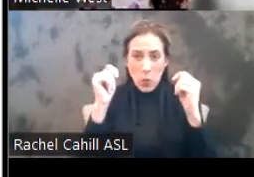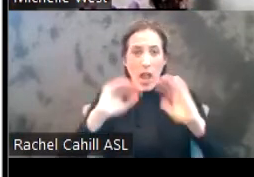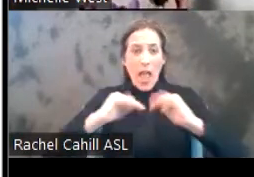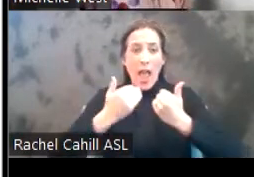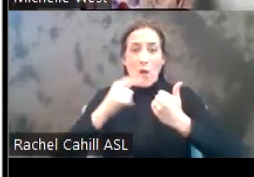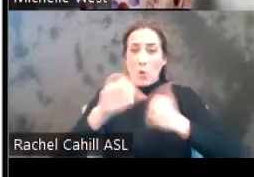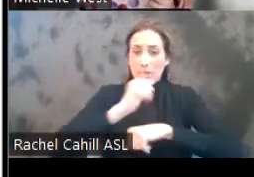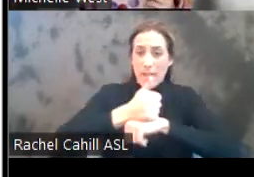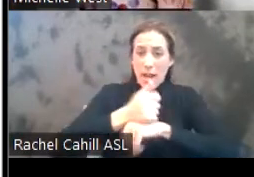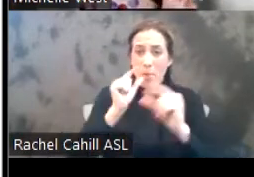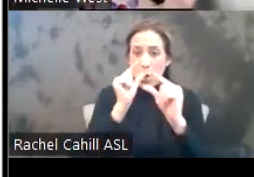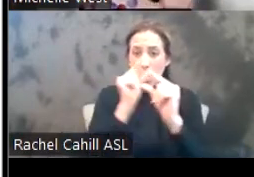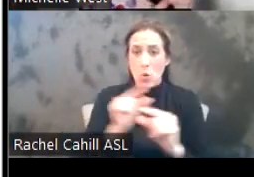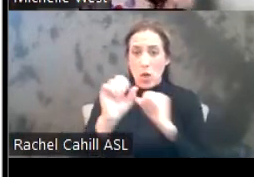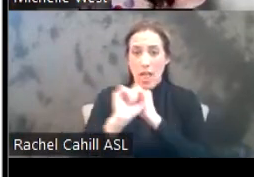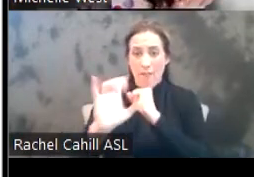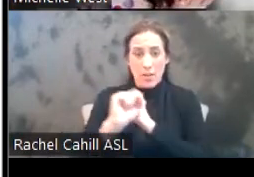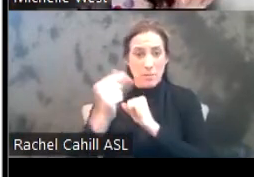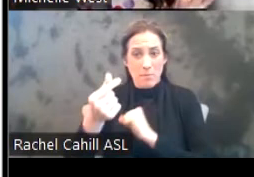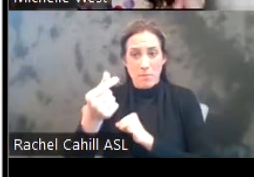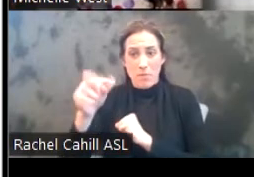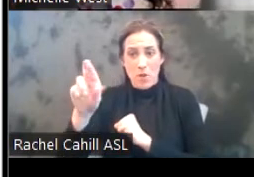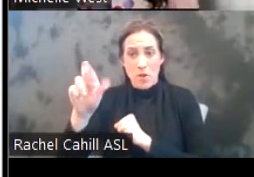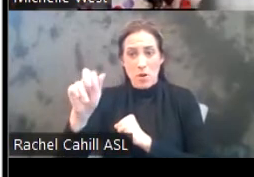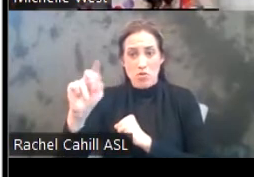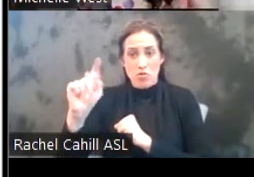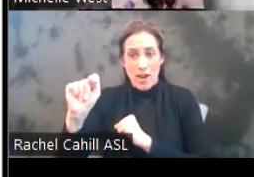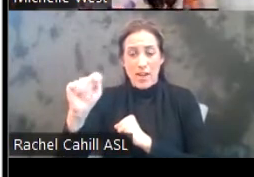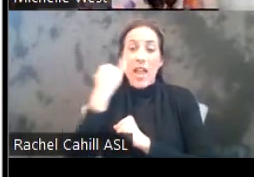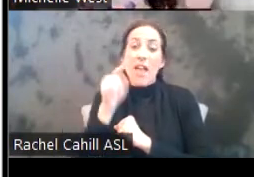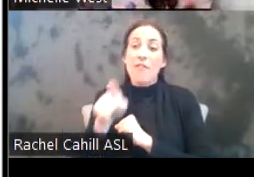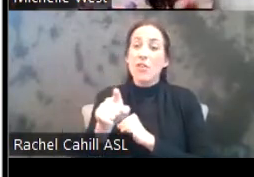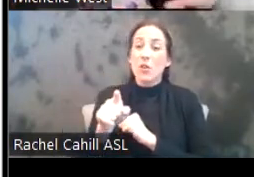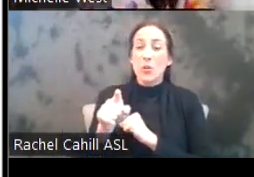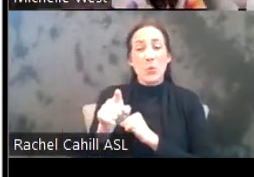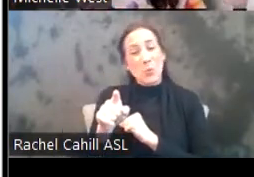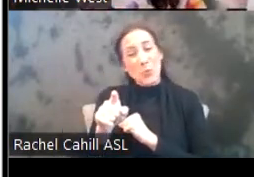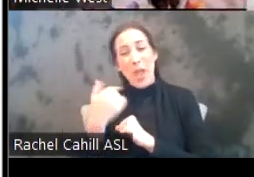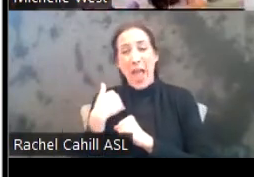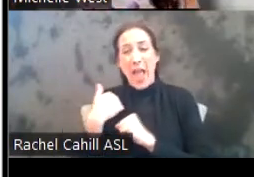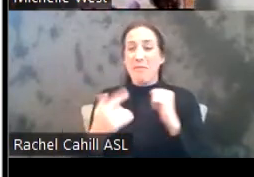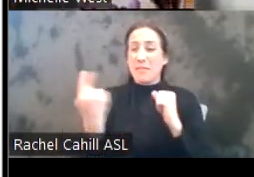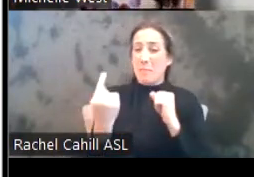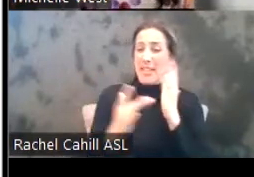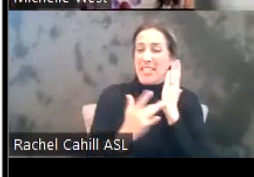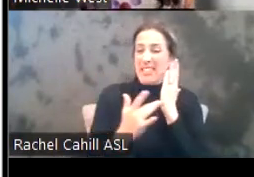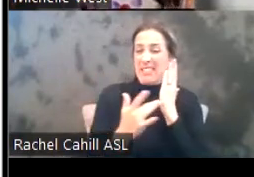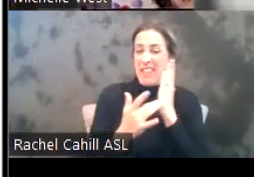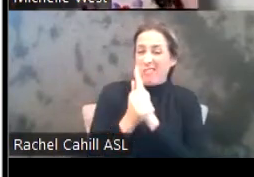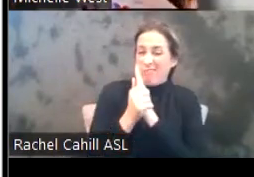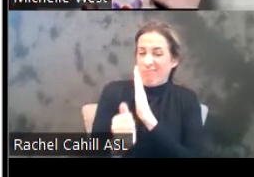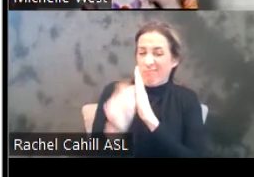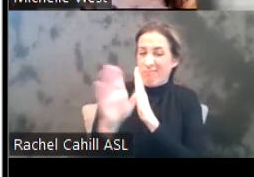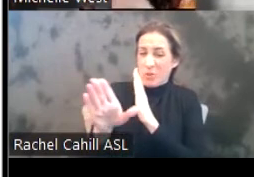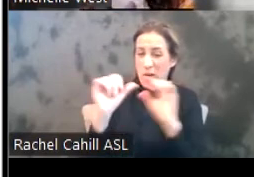Grants. My suggestion is if you have someone who's technologically savvy, have them